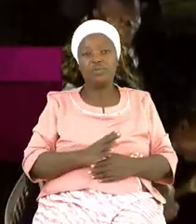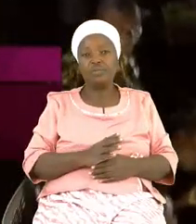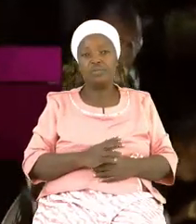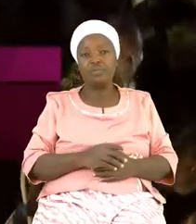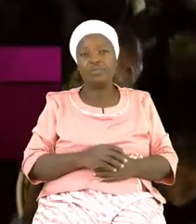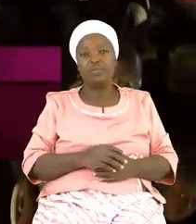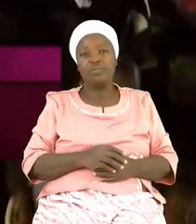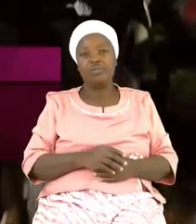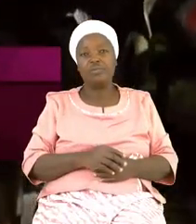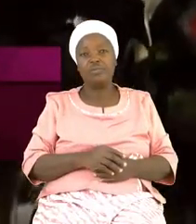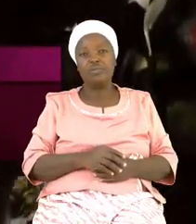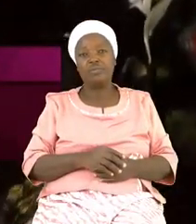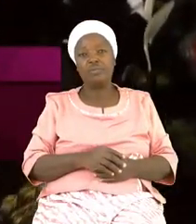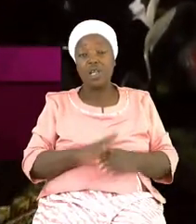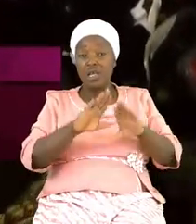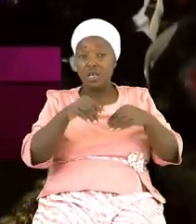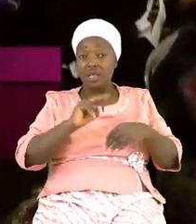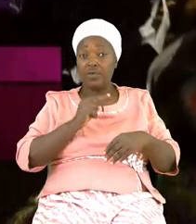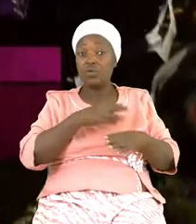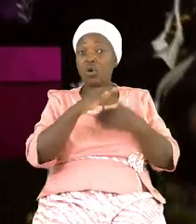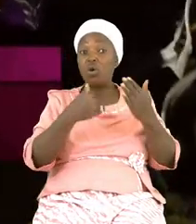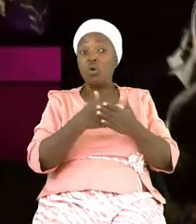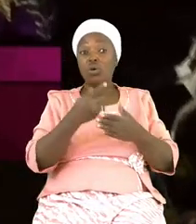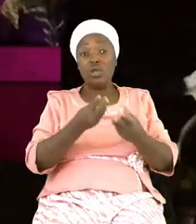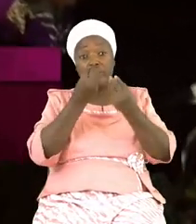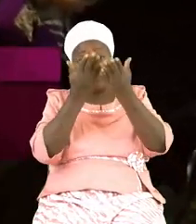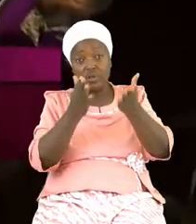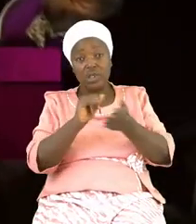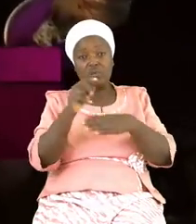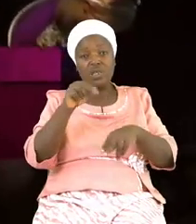Give us all the particulars required there.